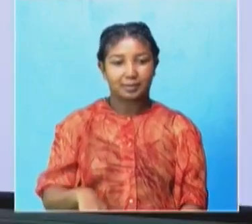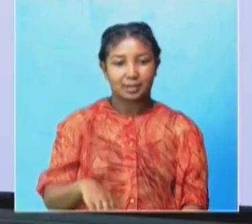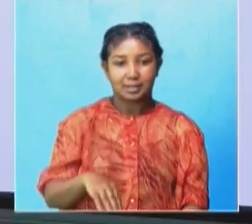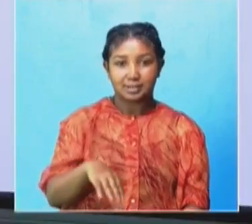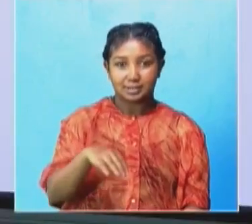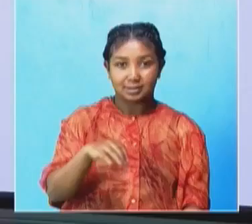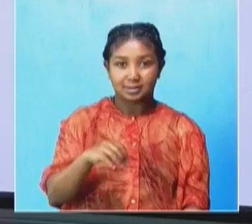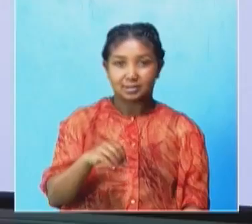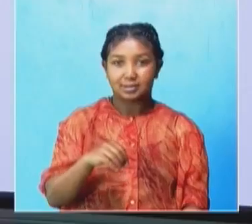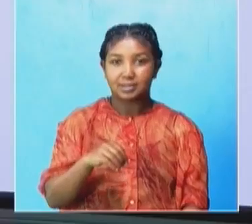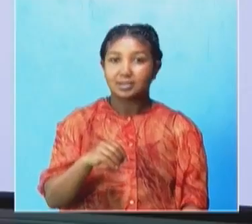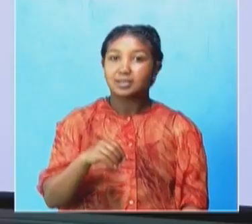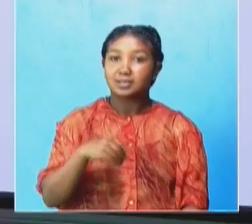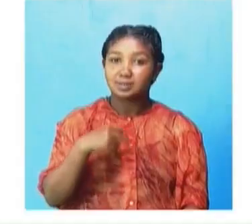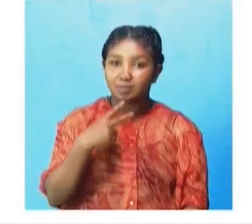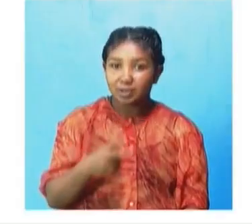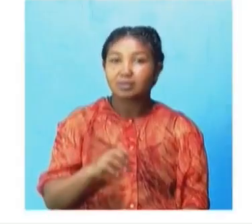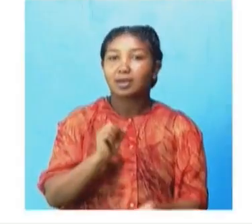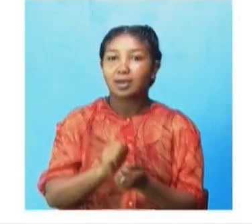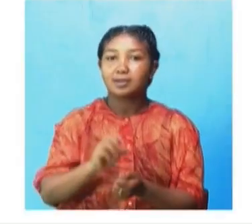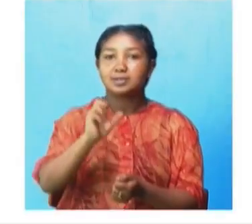Speak, spoke.